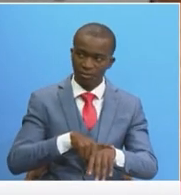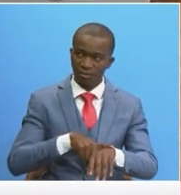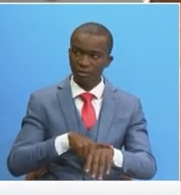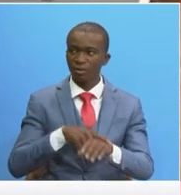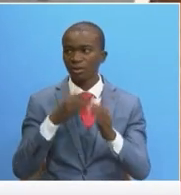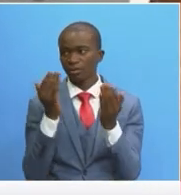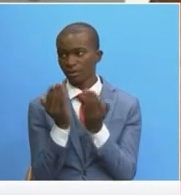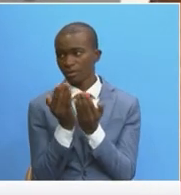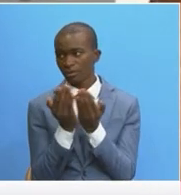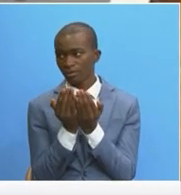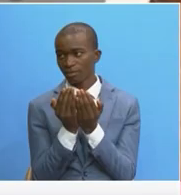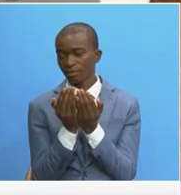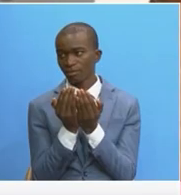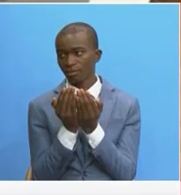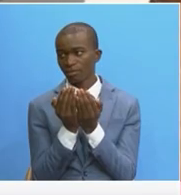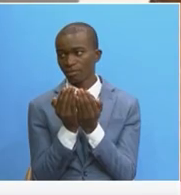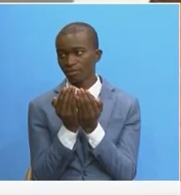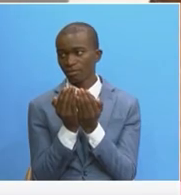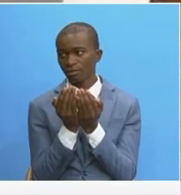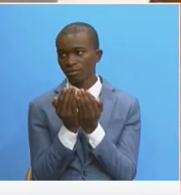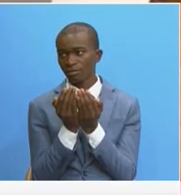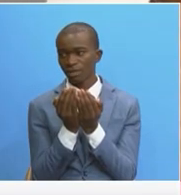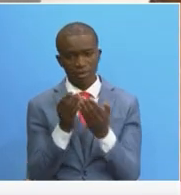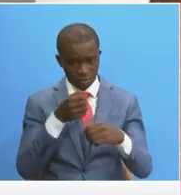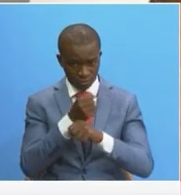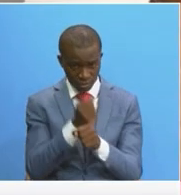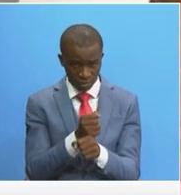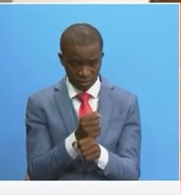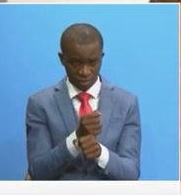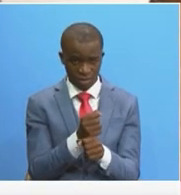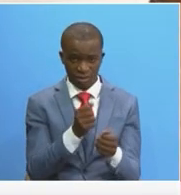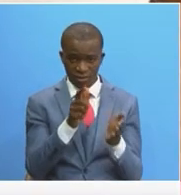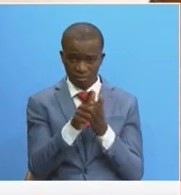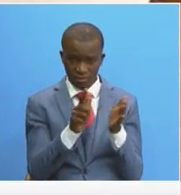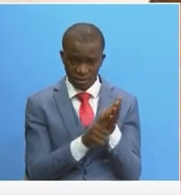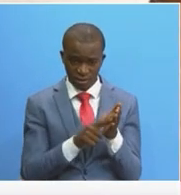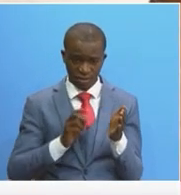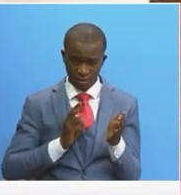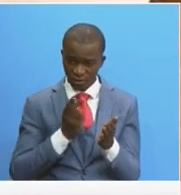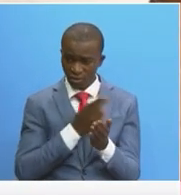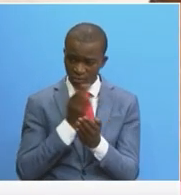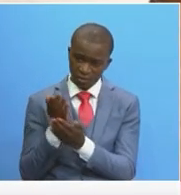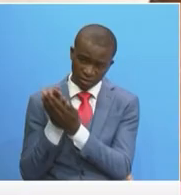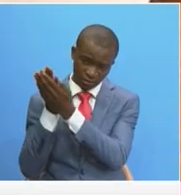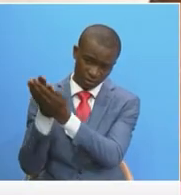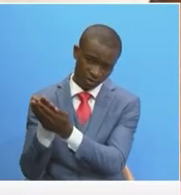paper jaka mbaka lana panga chani malamulo eh tinapeleka kuja kwa mambo